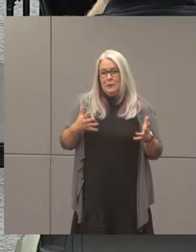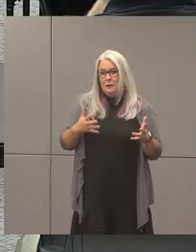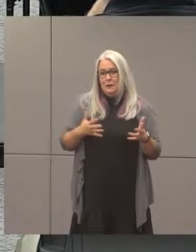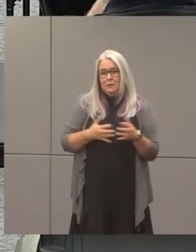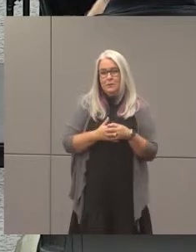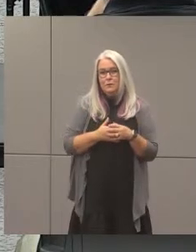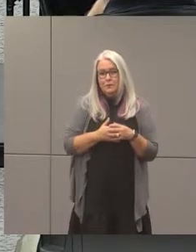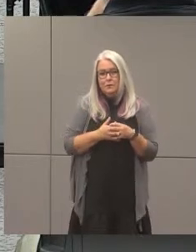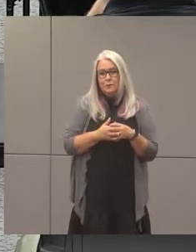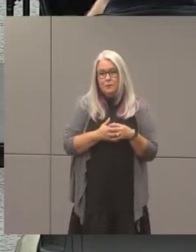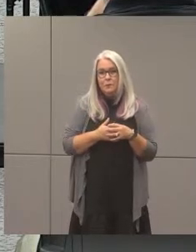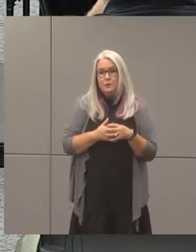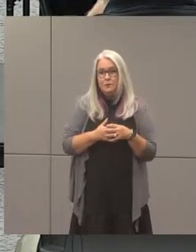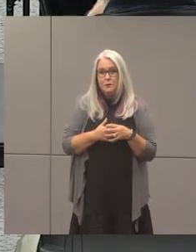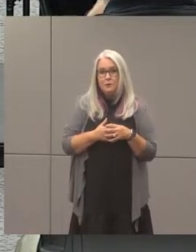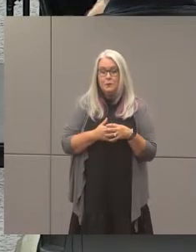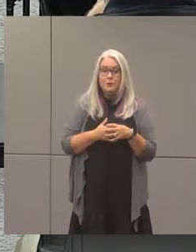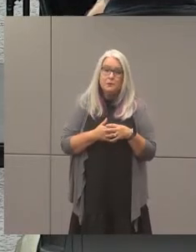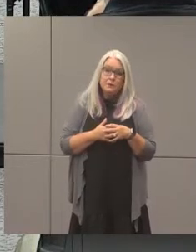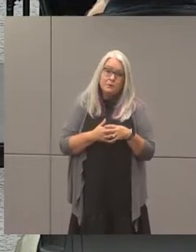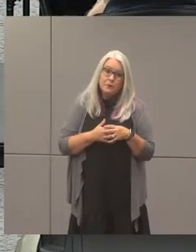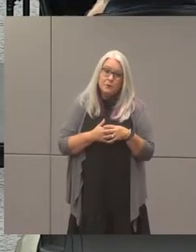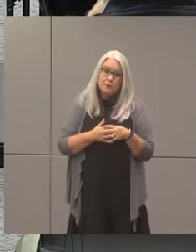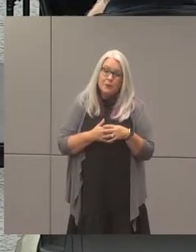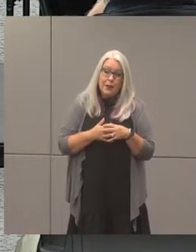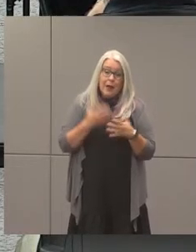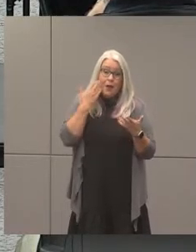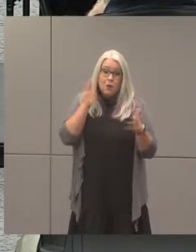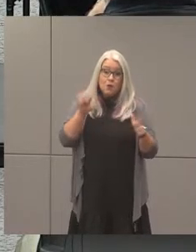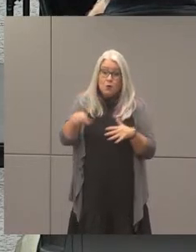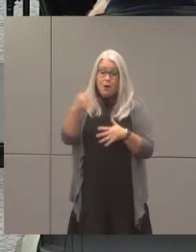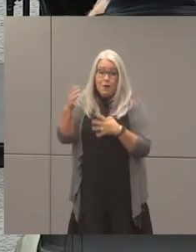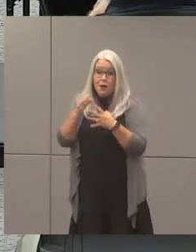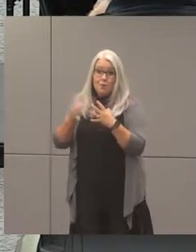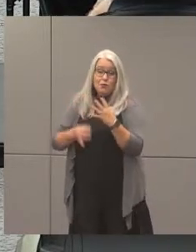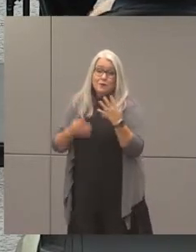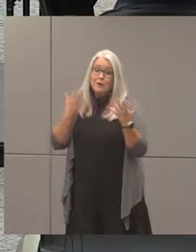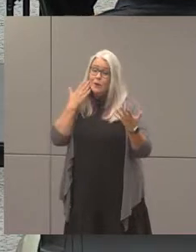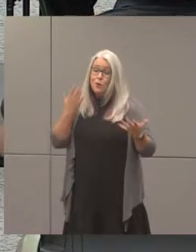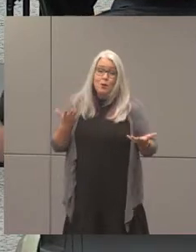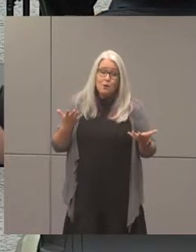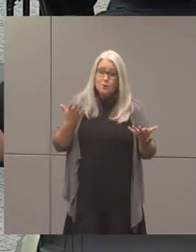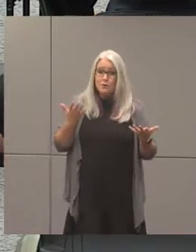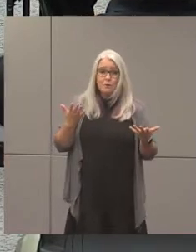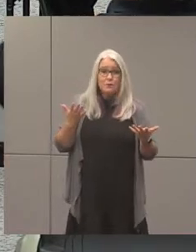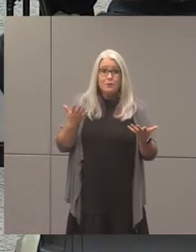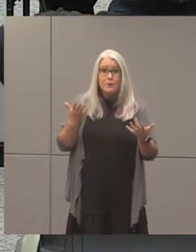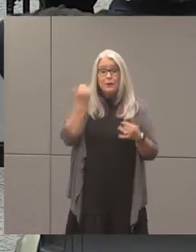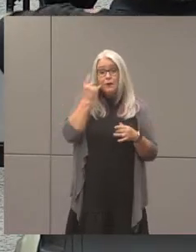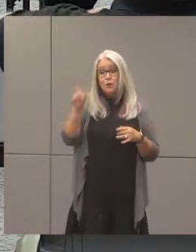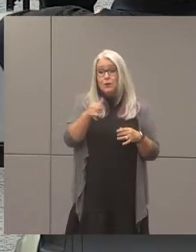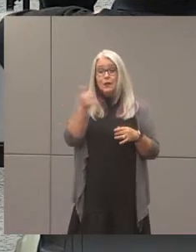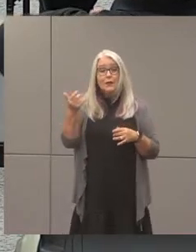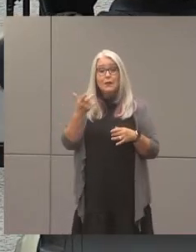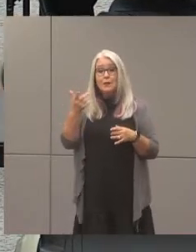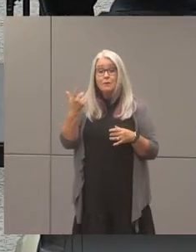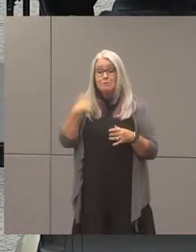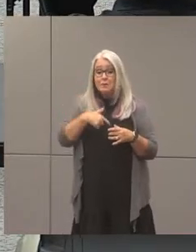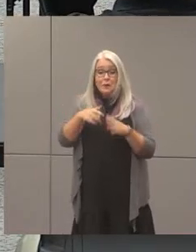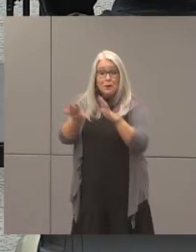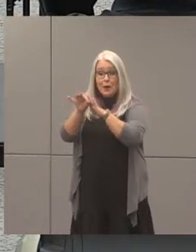And on the other hand, I'm not sure what the other option is, if there's anything else that's viable, but